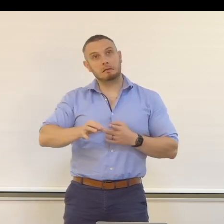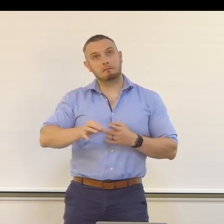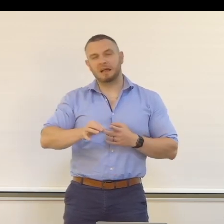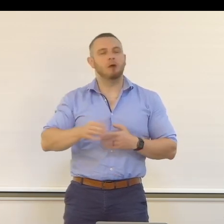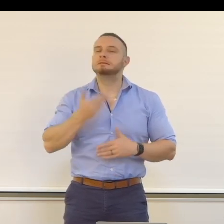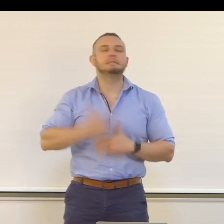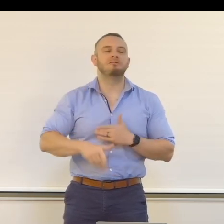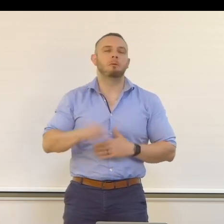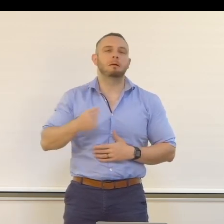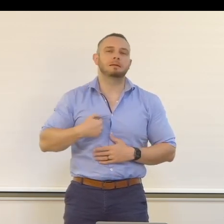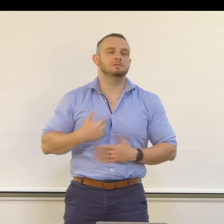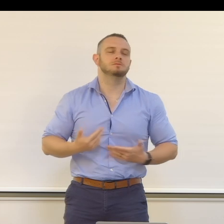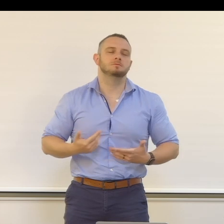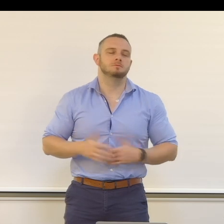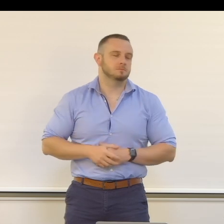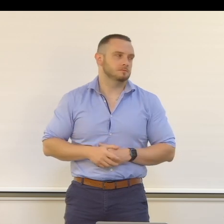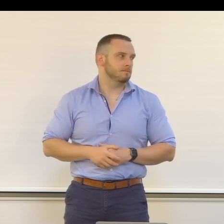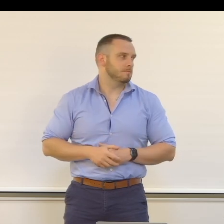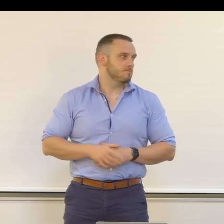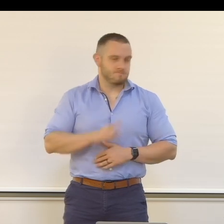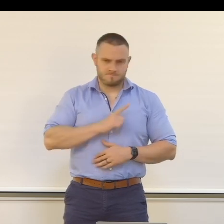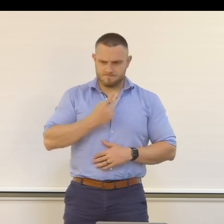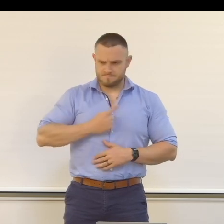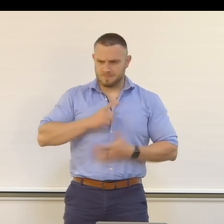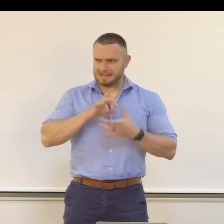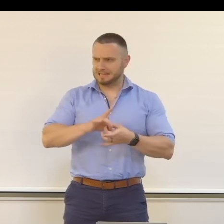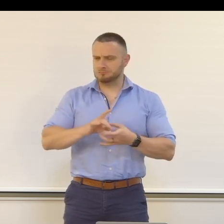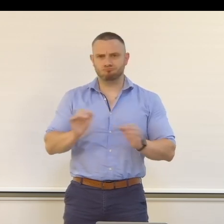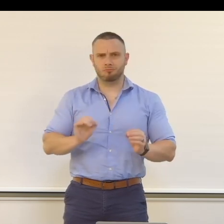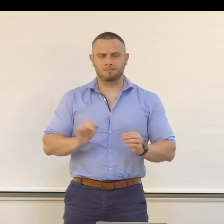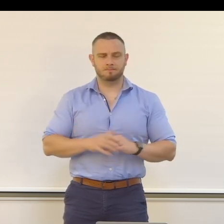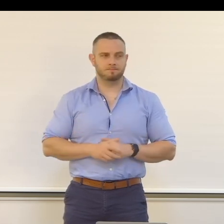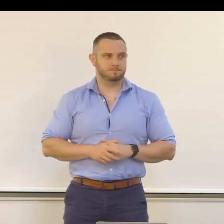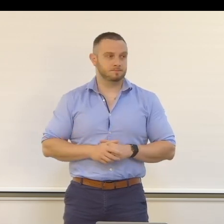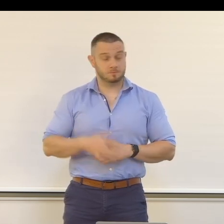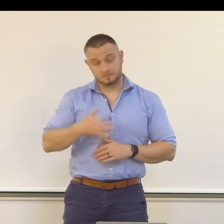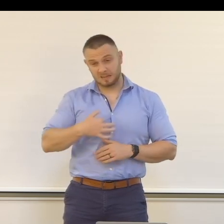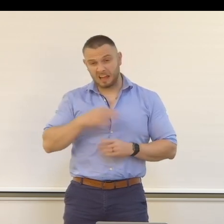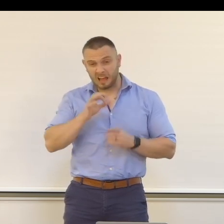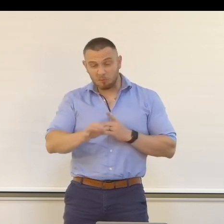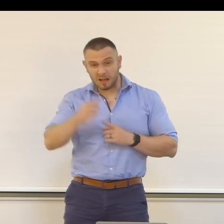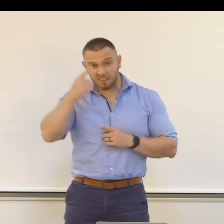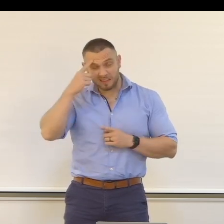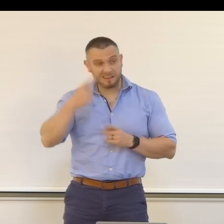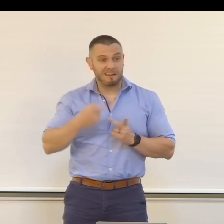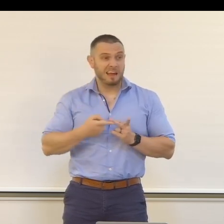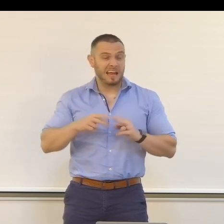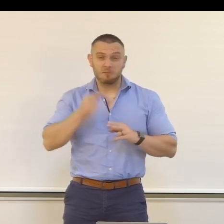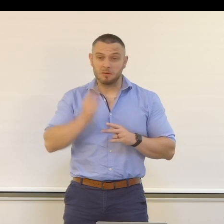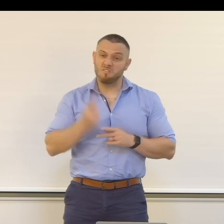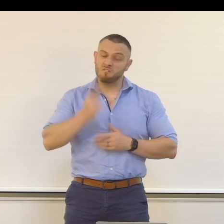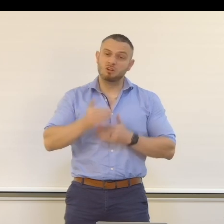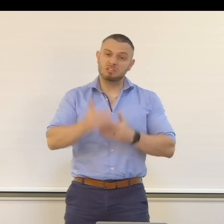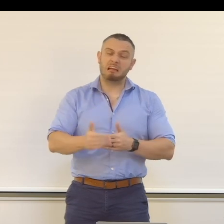taken. Like, I'm nobody, I don't have any connection. So I applied thinking if I go through maybe the first